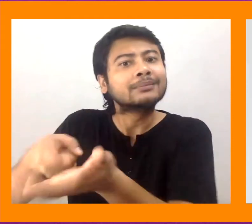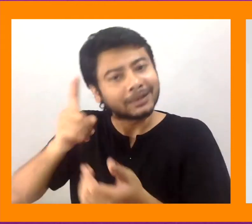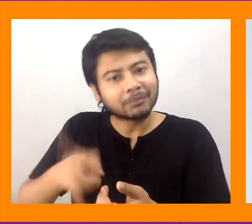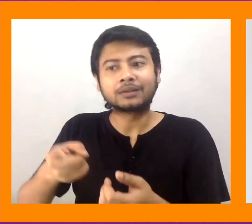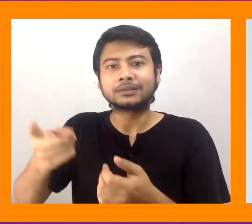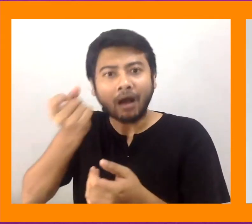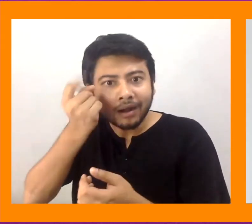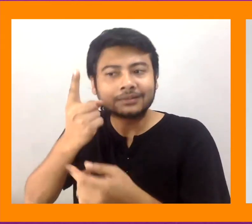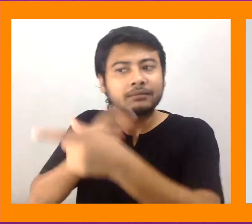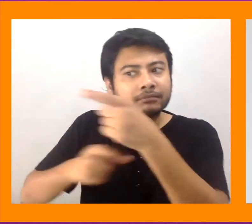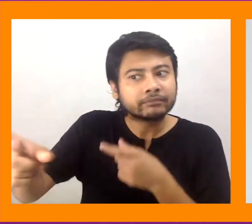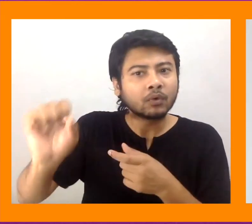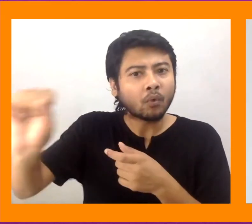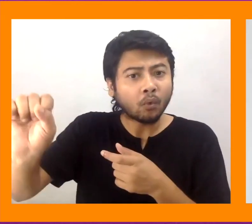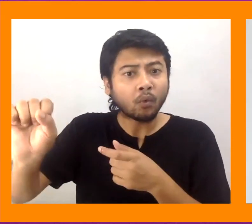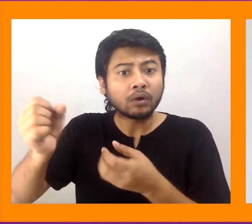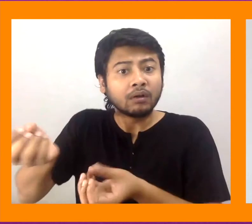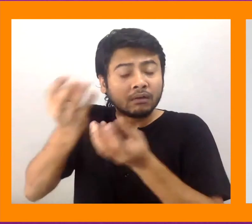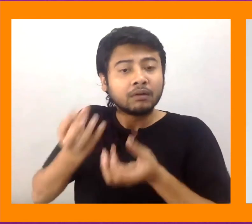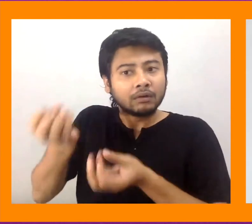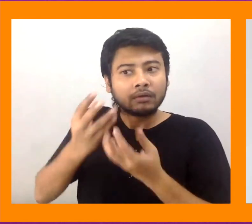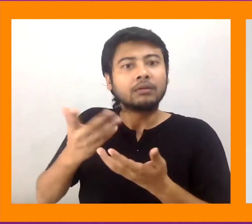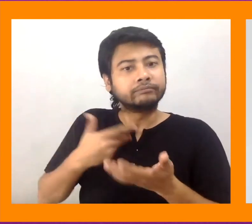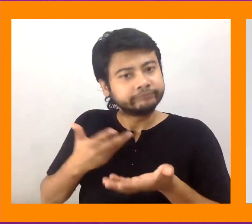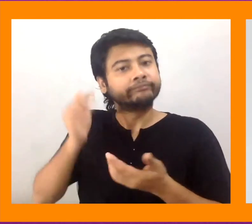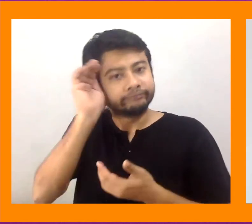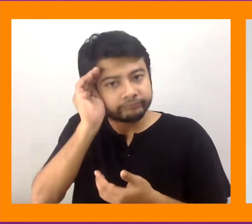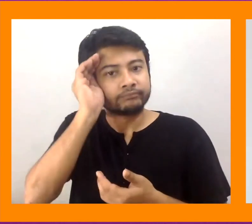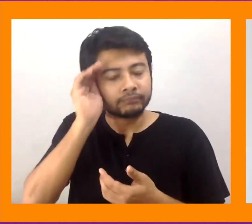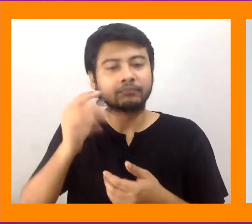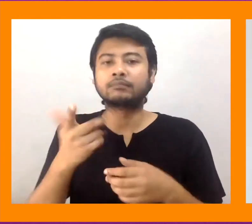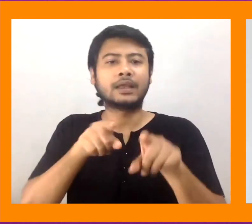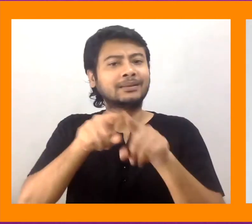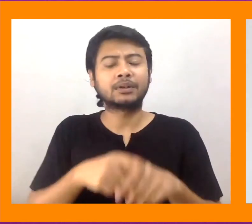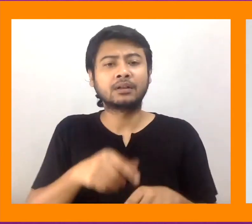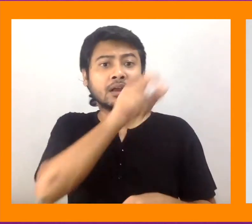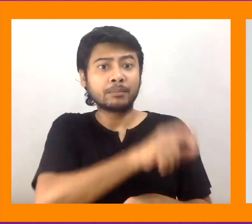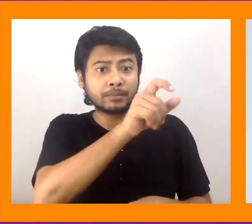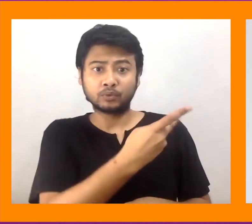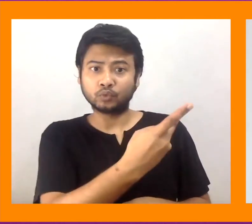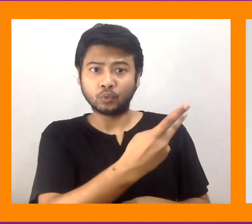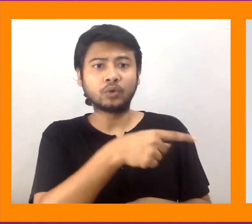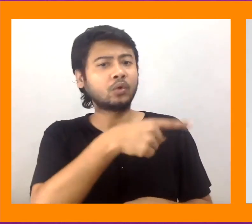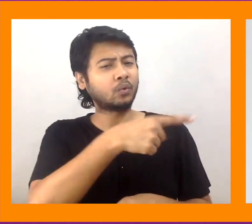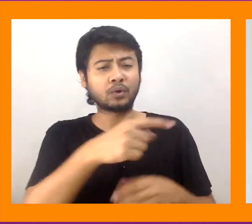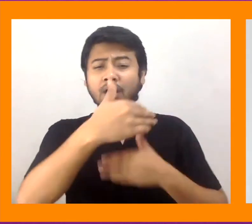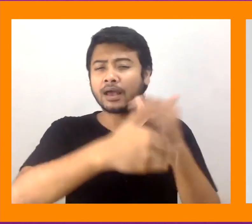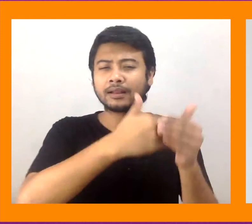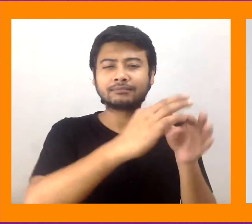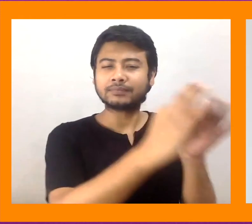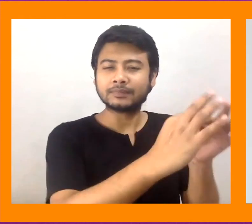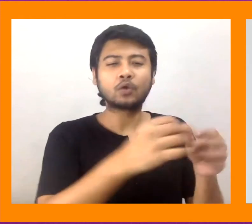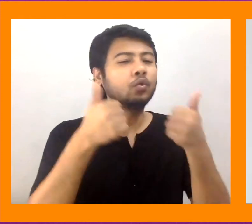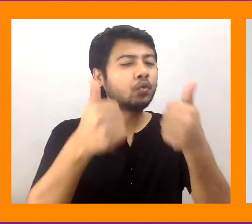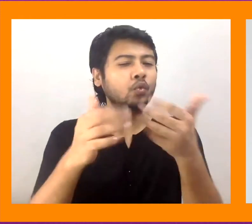say someone you know is with an abusive partner and hasn't been able to put an end to the abuse and leave the relationship. You might